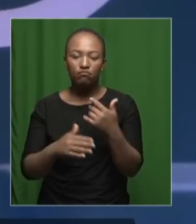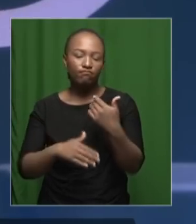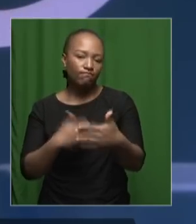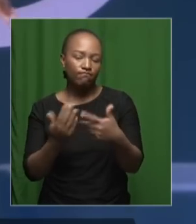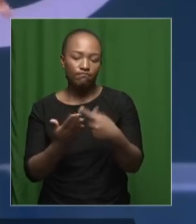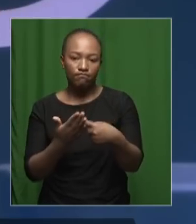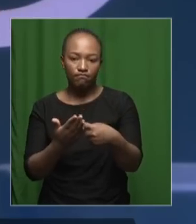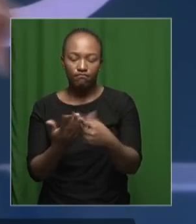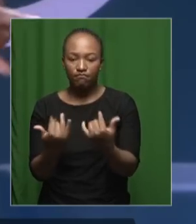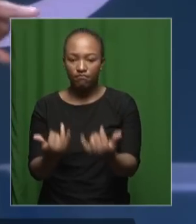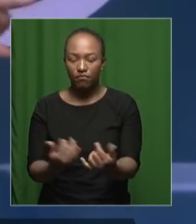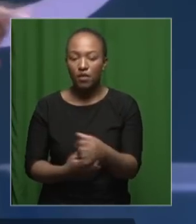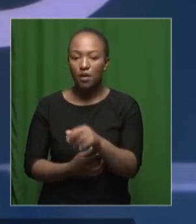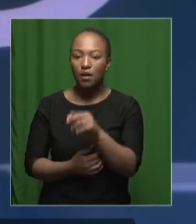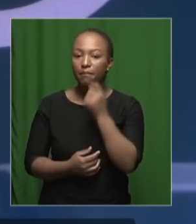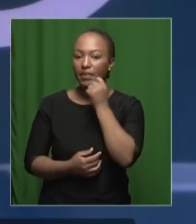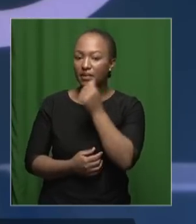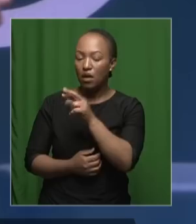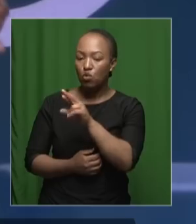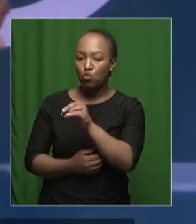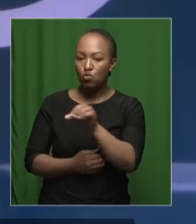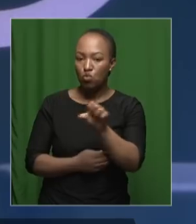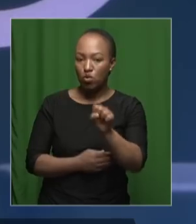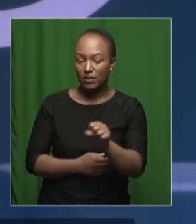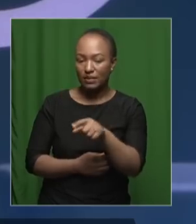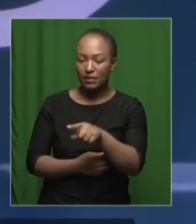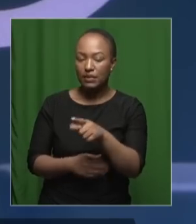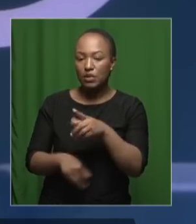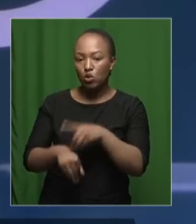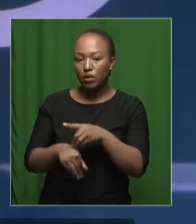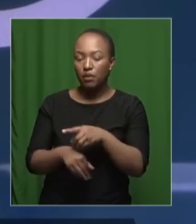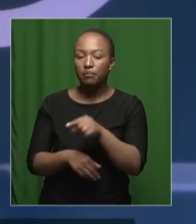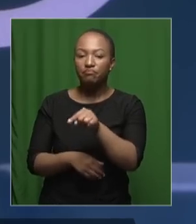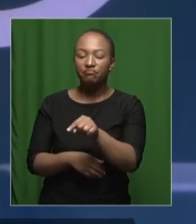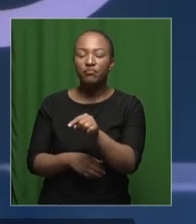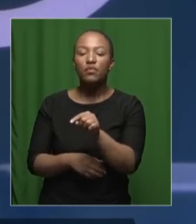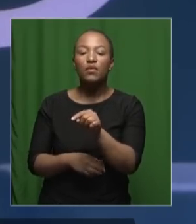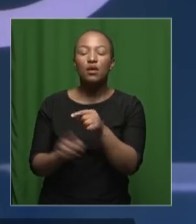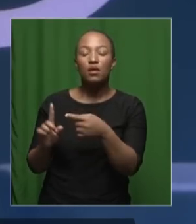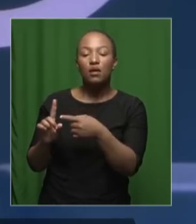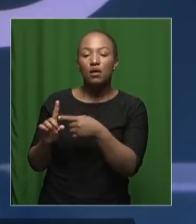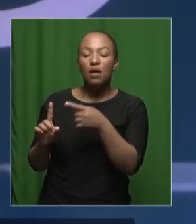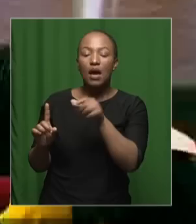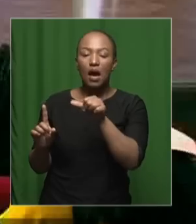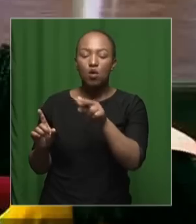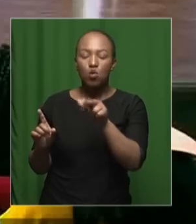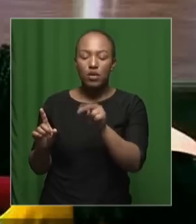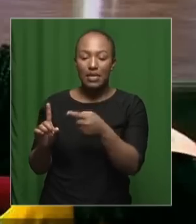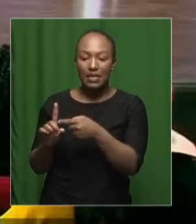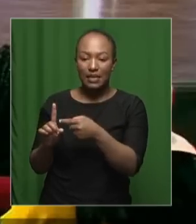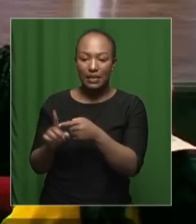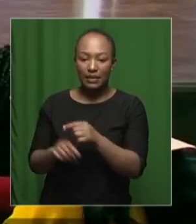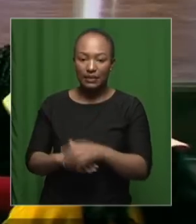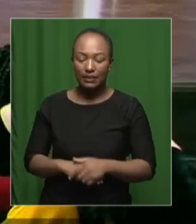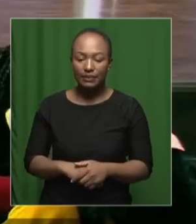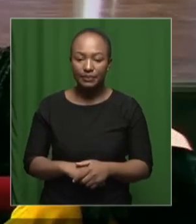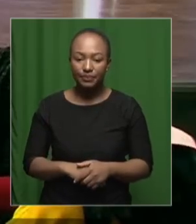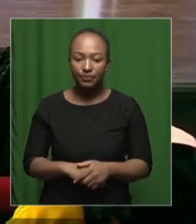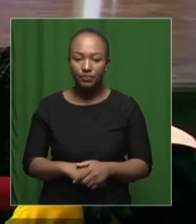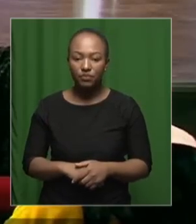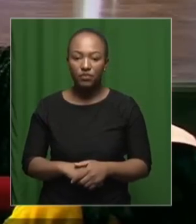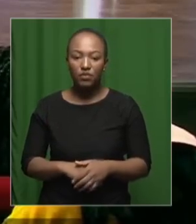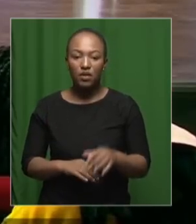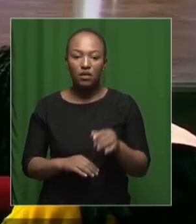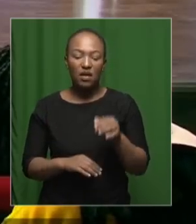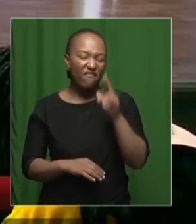at hand, Mr. Ruas and then Dr. Motsoaledi. Yeah, thank you very much. So it's always funny when somebody says the DA